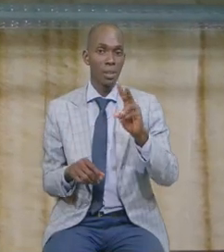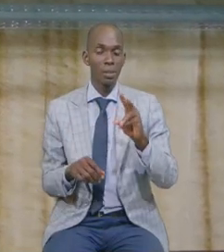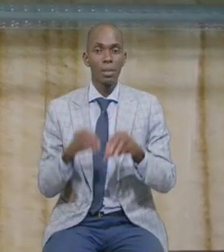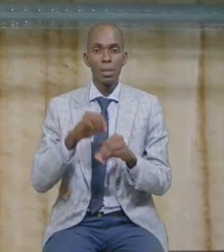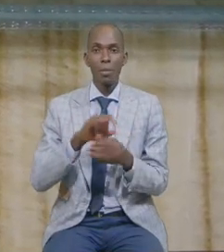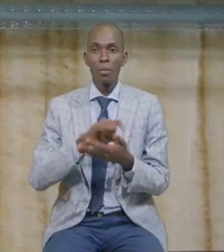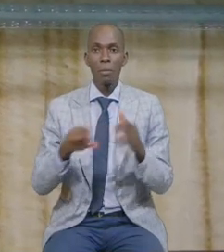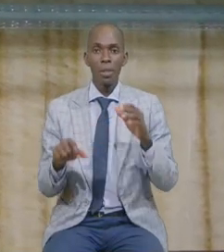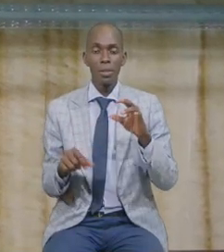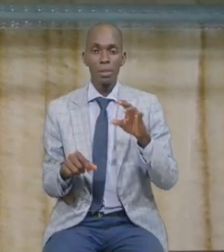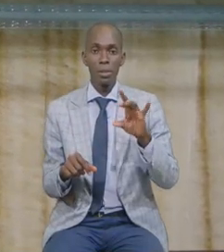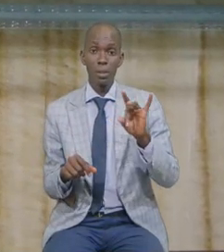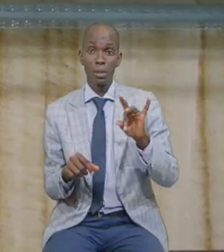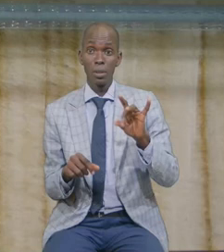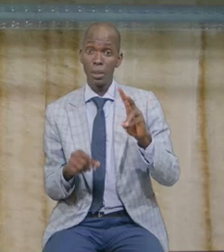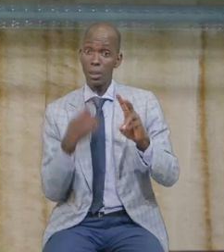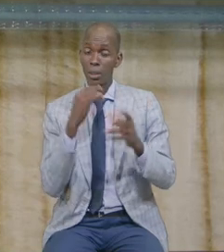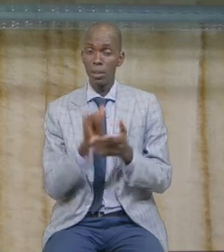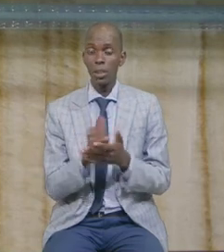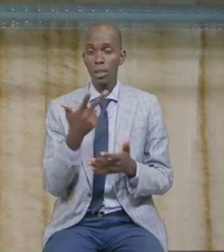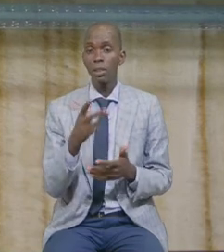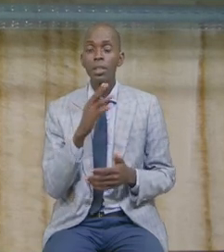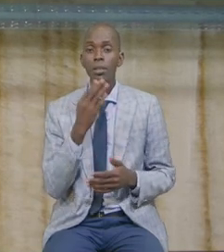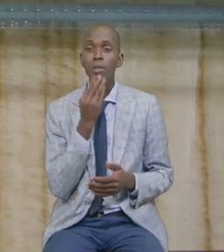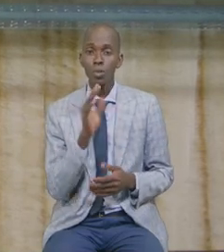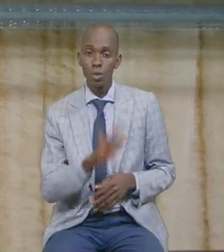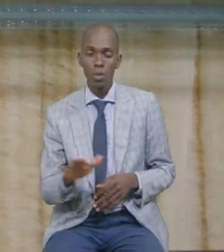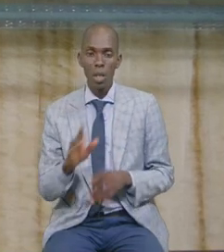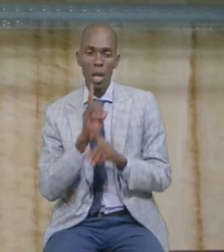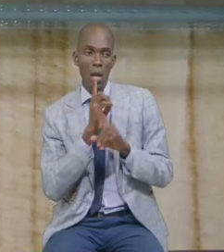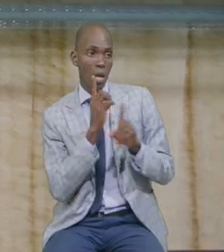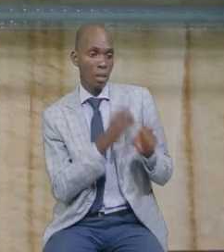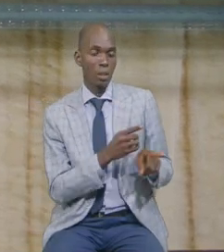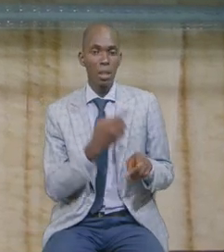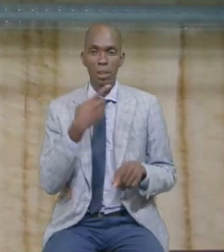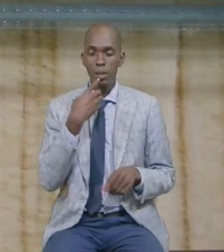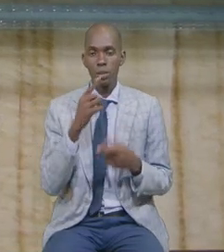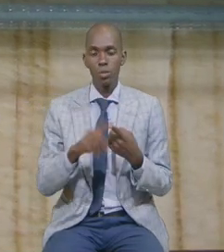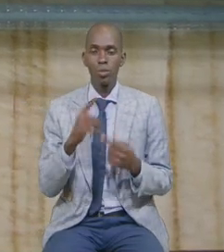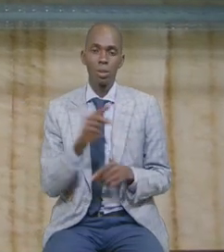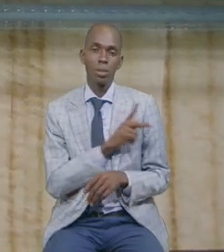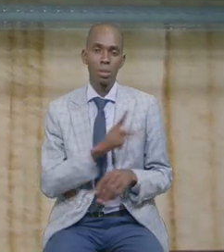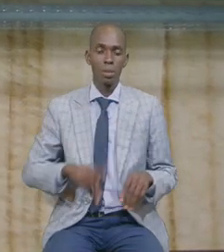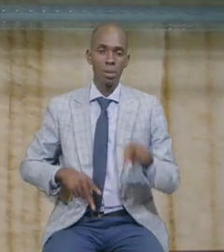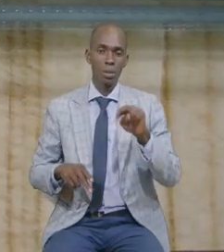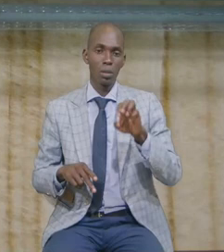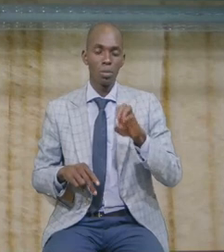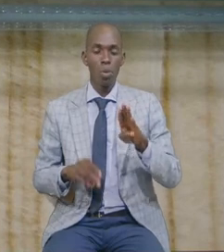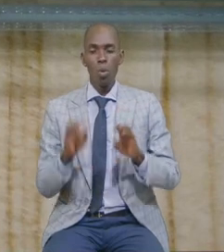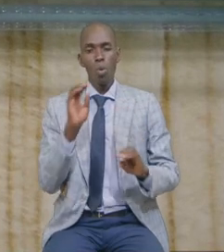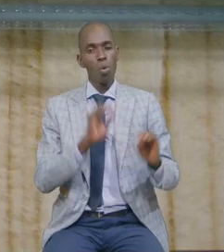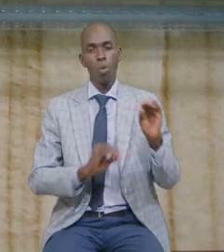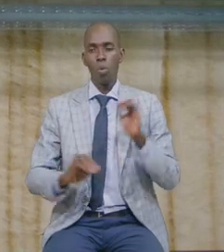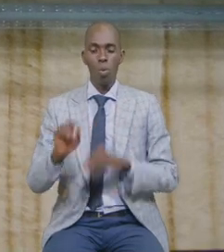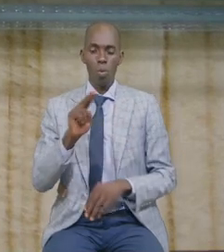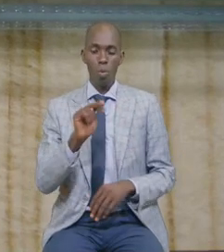Verse 16, tell us, Shadrach, Meshach, and Abednego answered and said to the king, O Nebuchadnezzar, we're